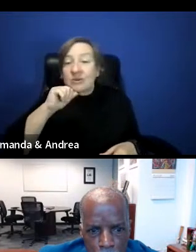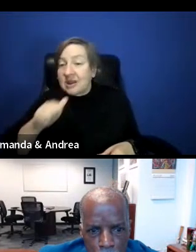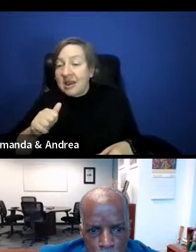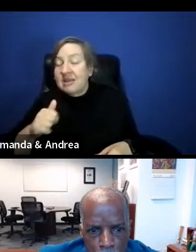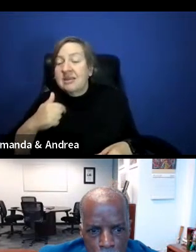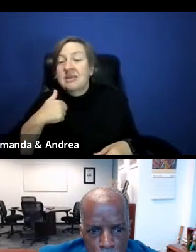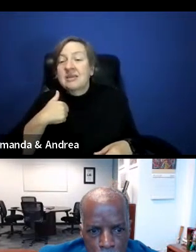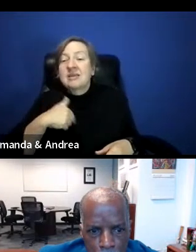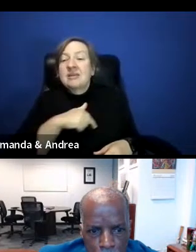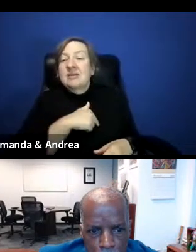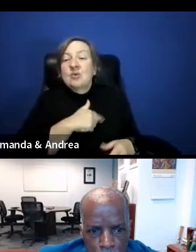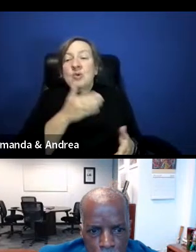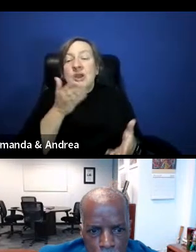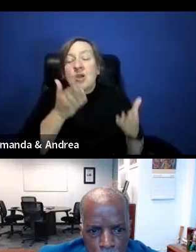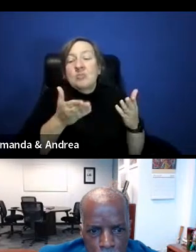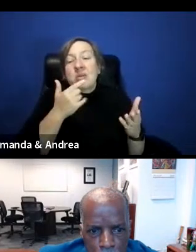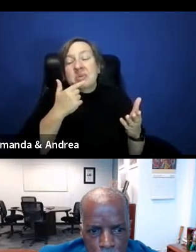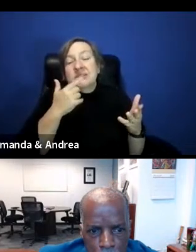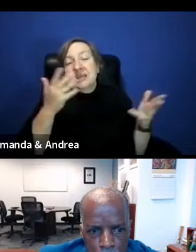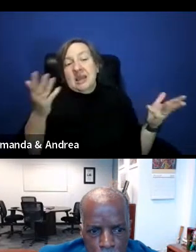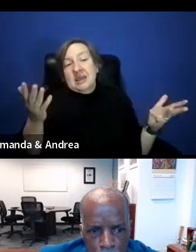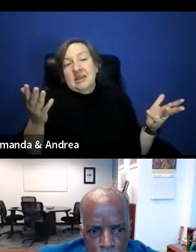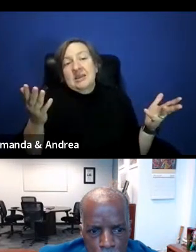that we're probably saying,